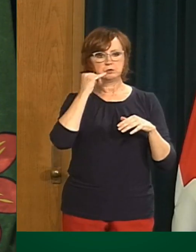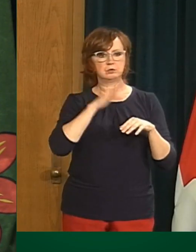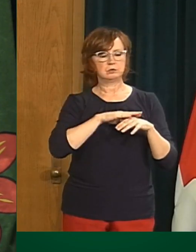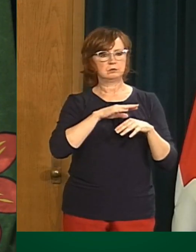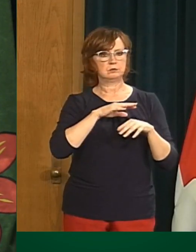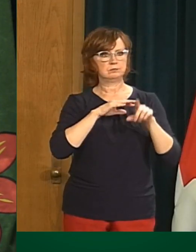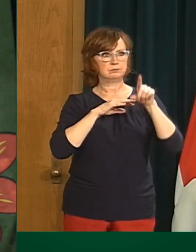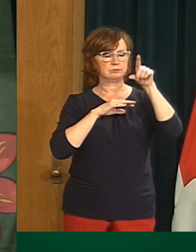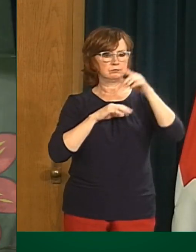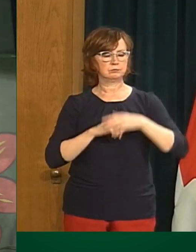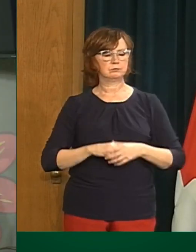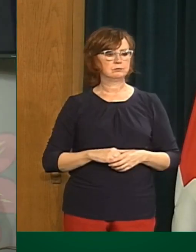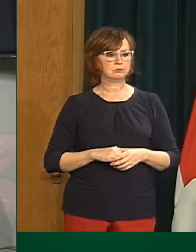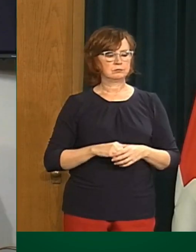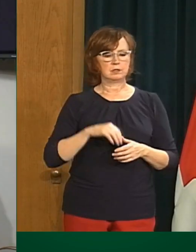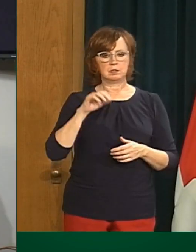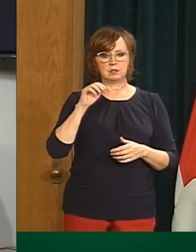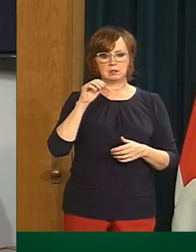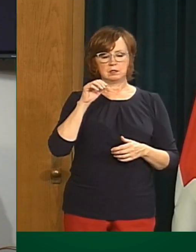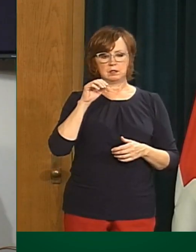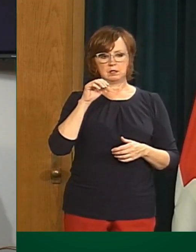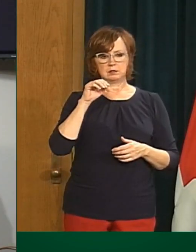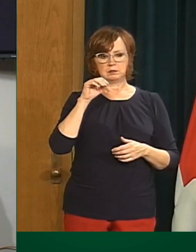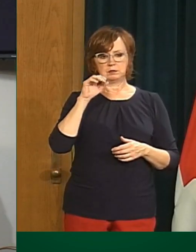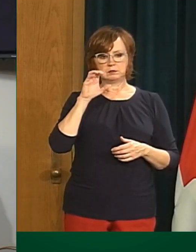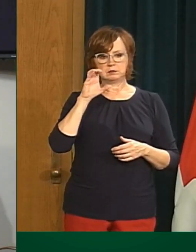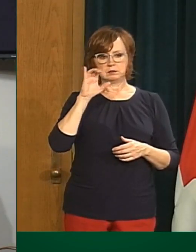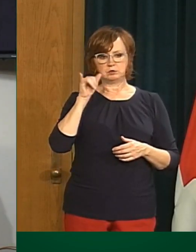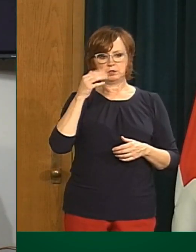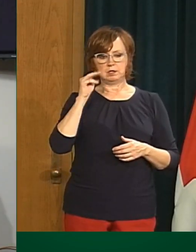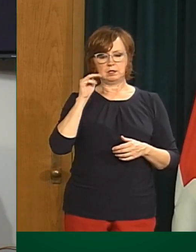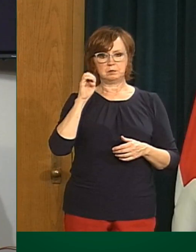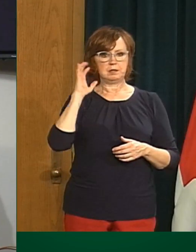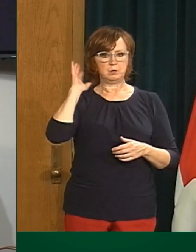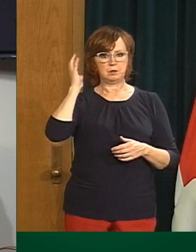Operator? We have Adriana Christensen from CJME.